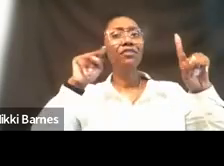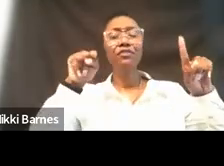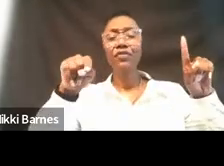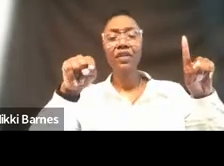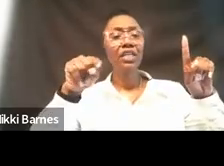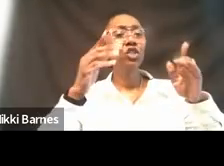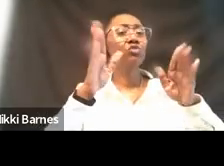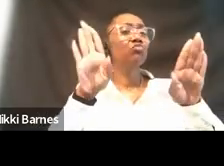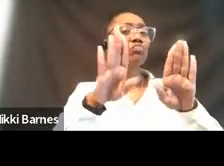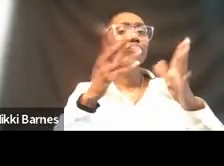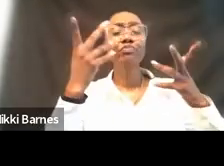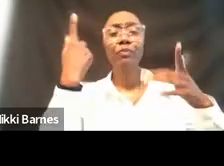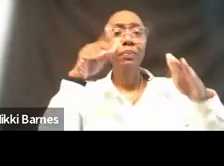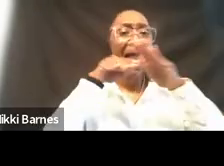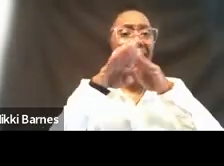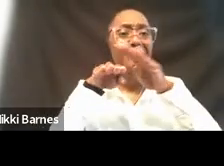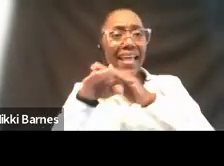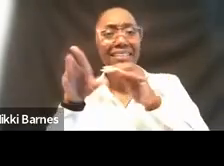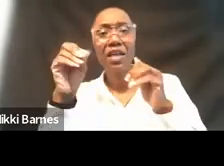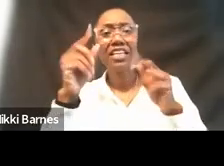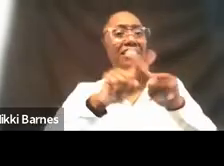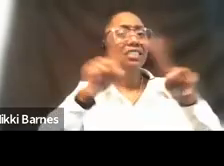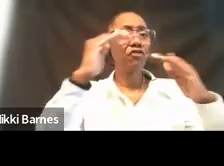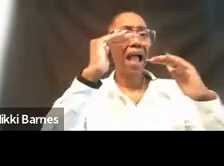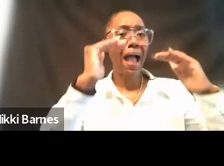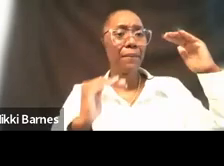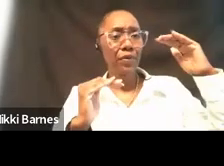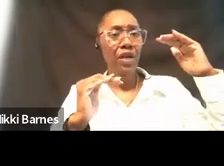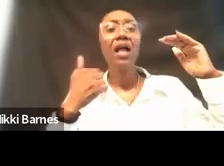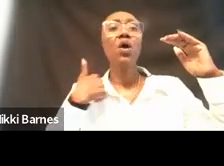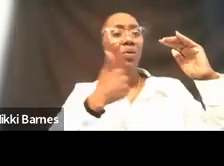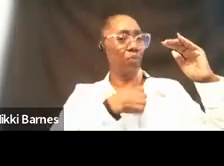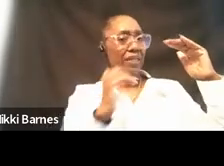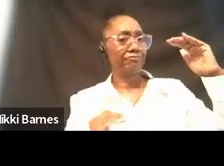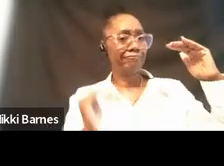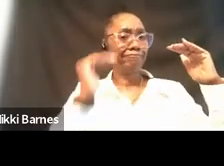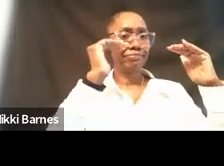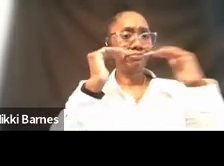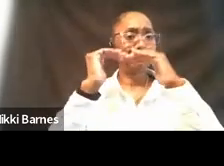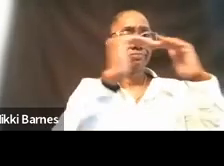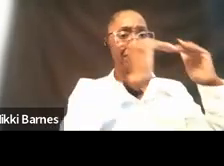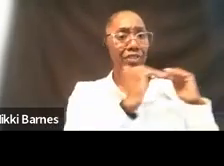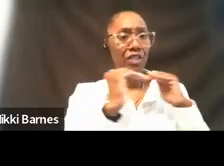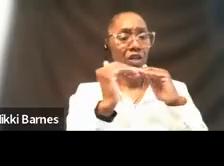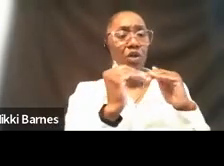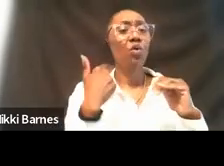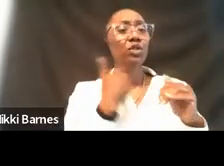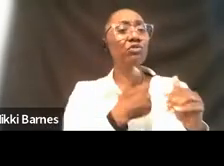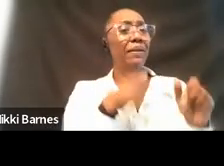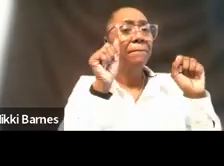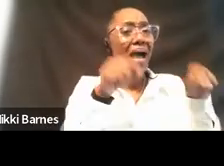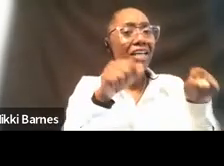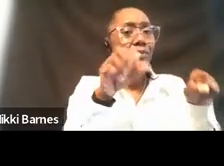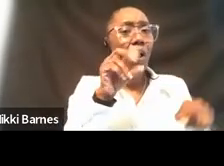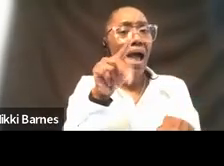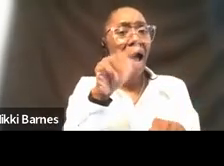opportunities. So when we are trying to generate those opportunities or to make sure that we've considered every possible outcome, we need to make